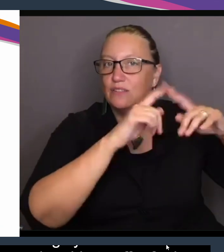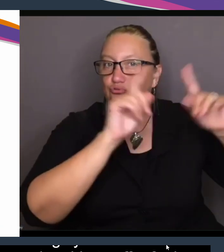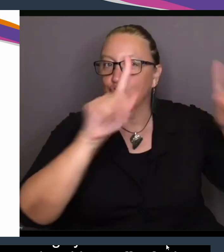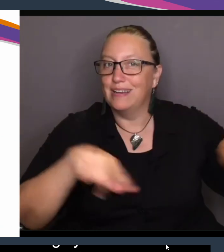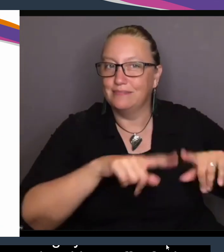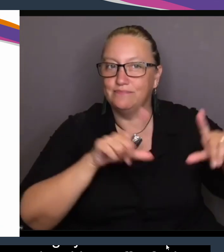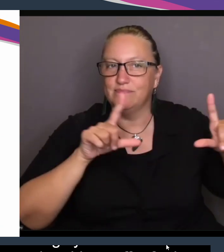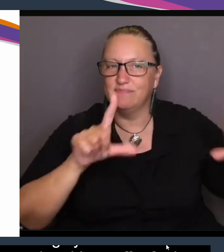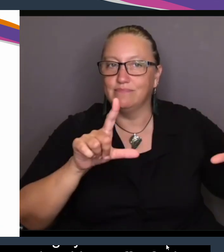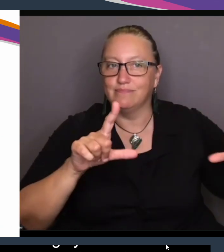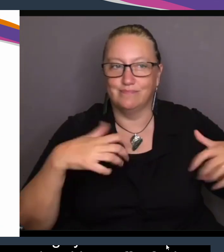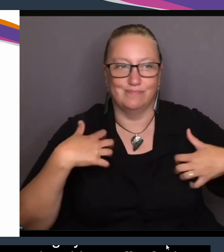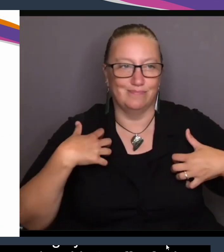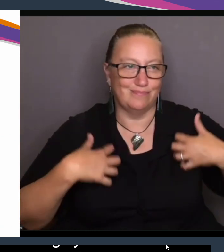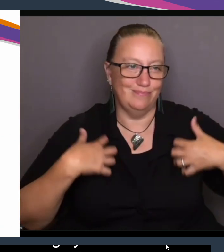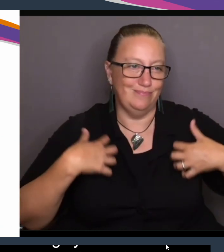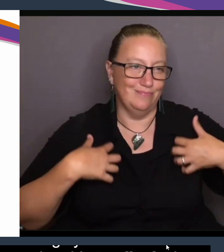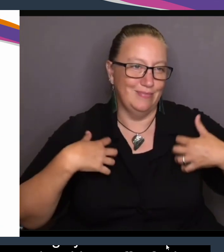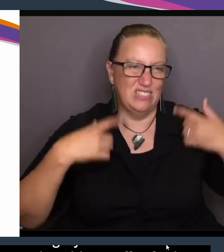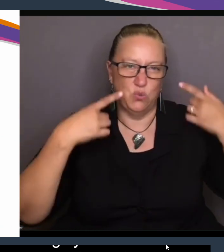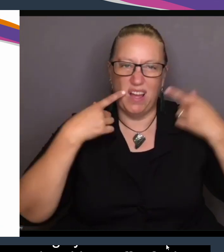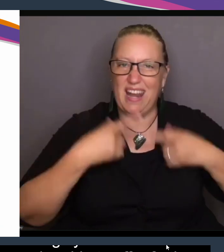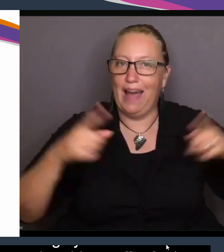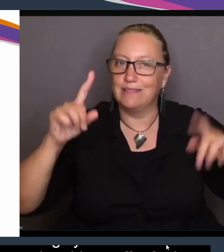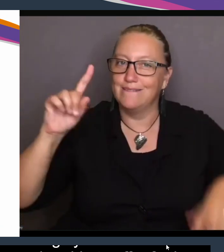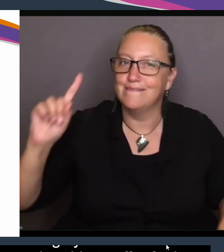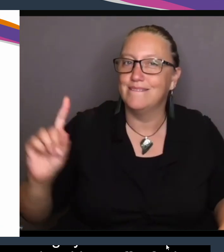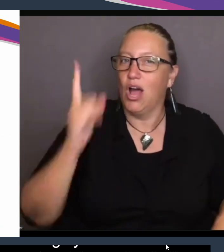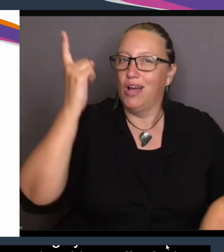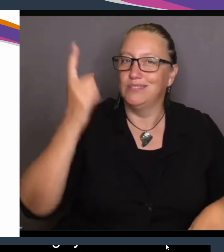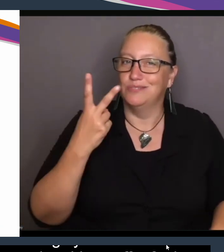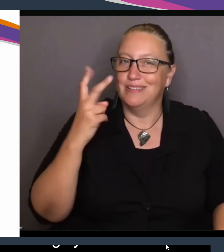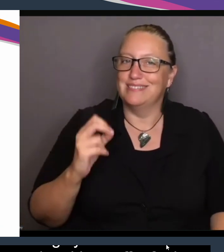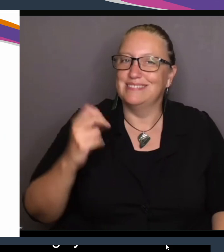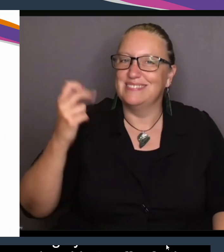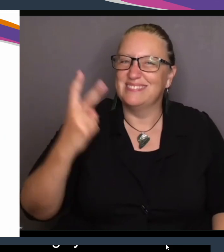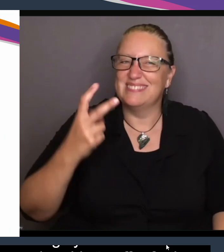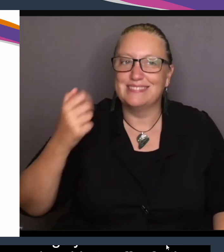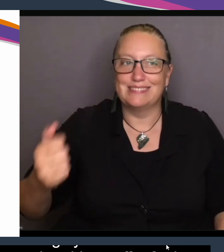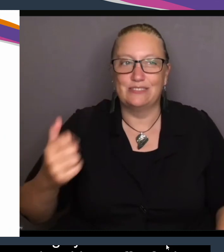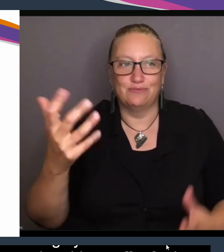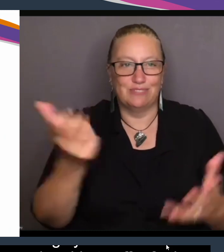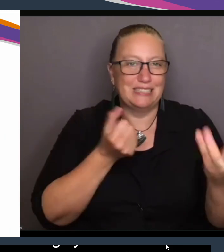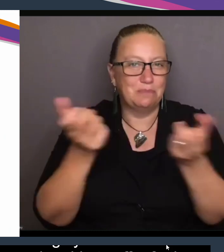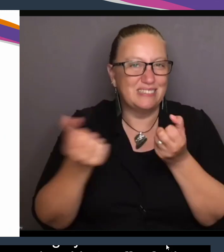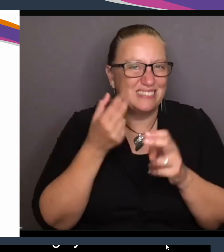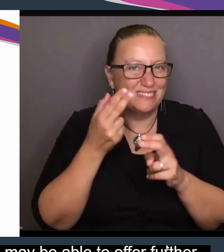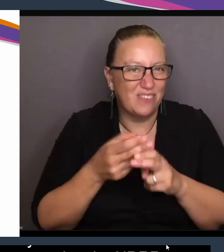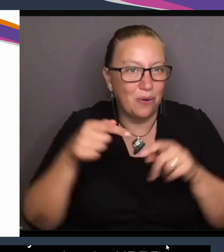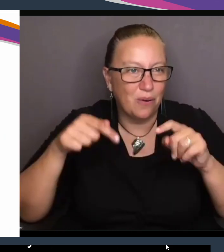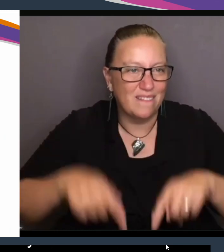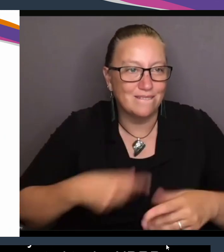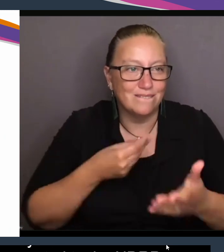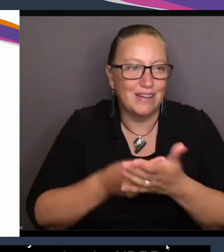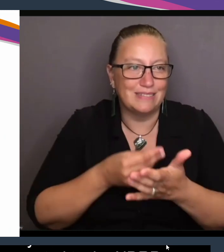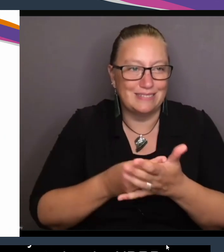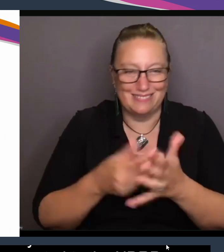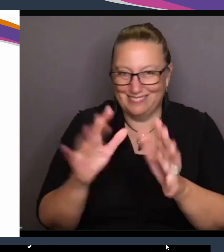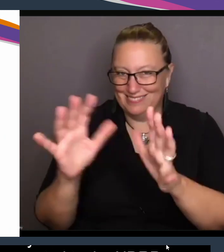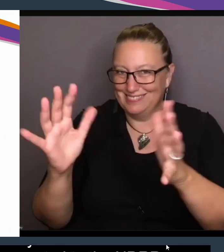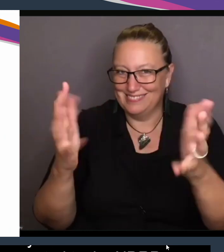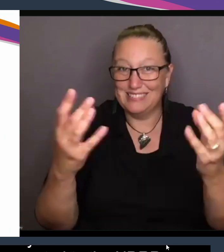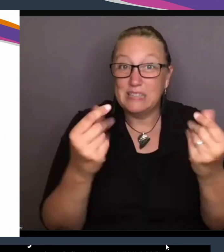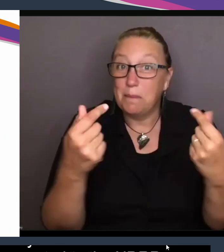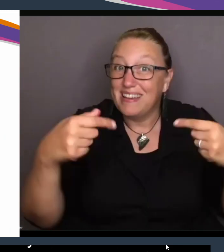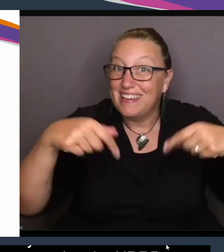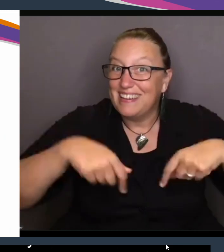announce our inaugural 2006 recipients, and we have some of them in our room today. And I'm